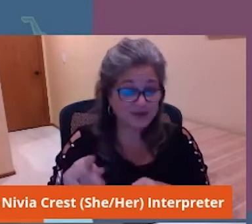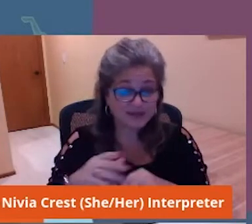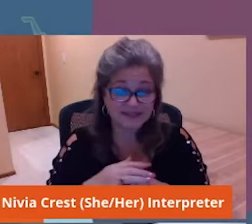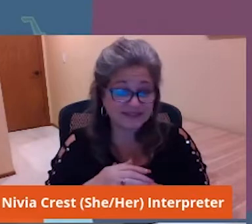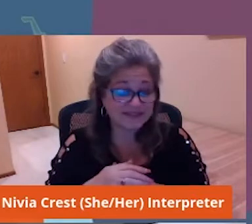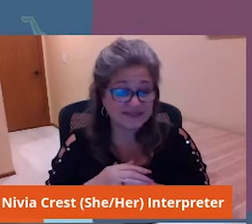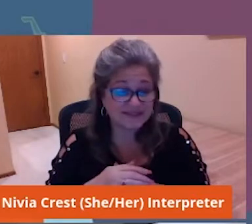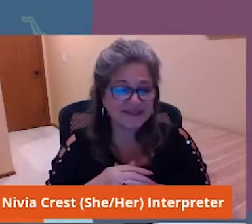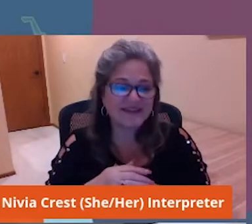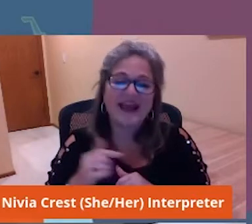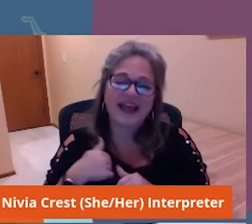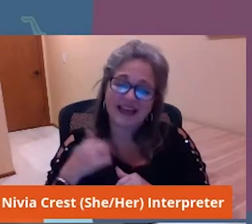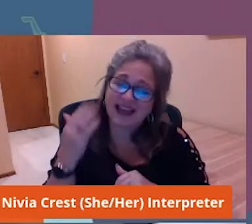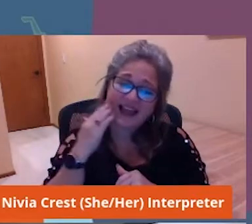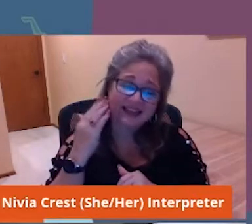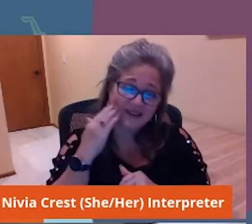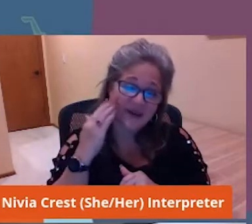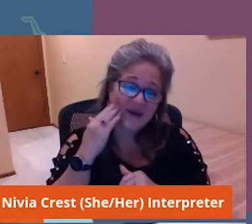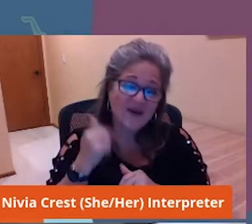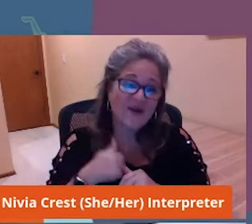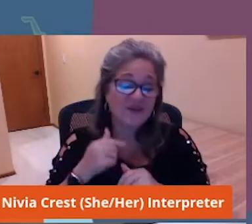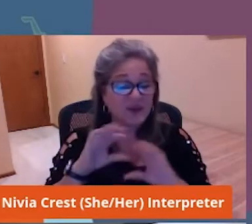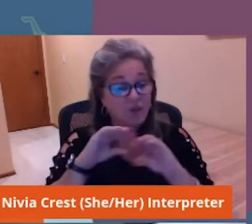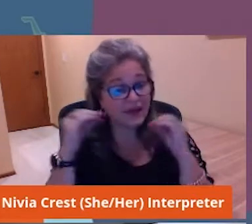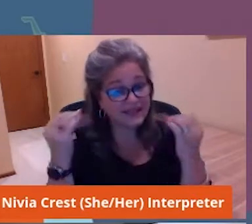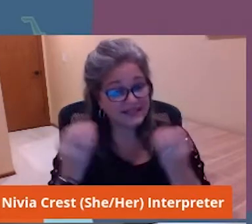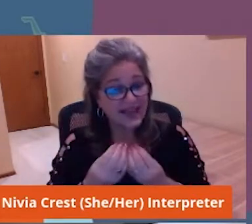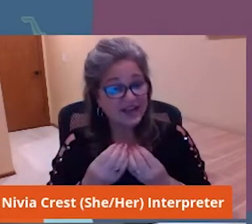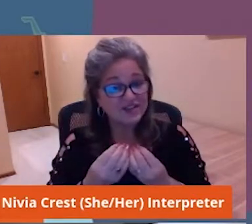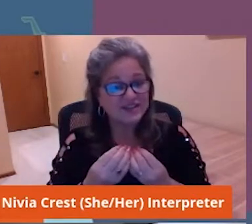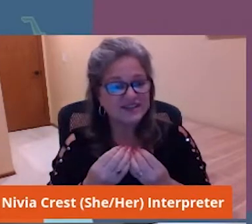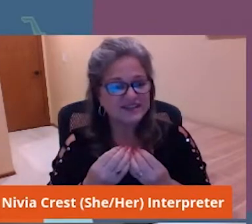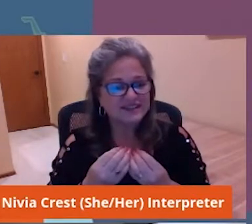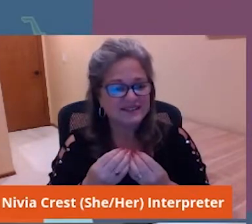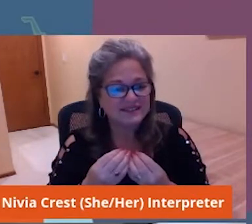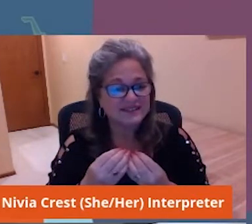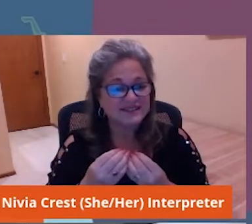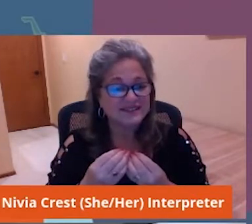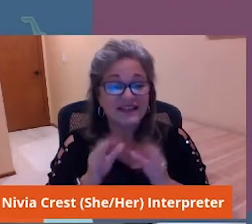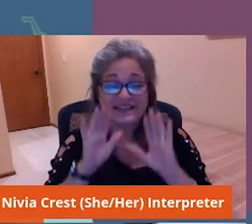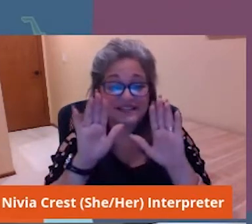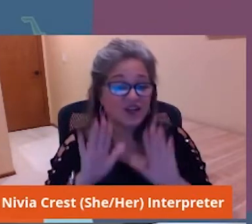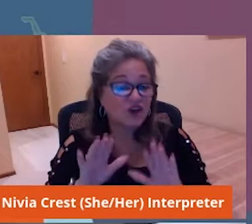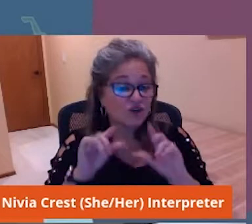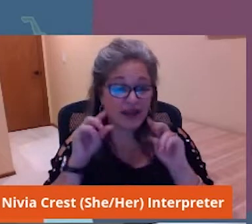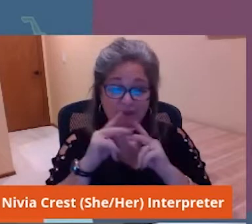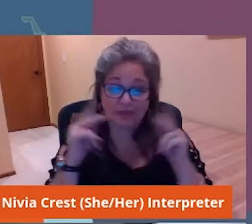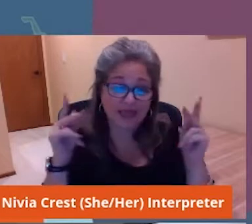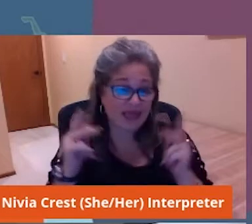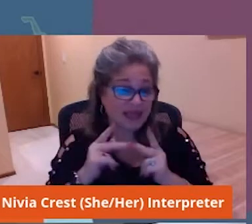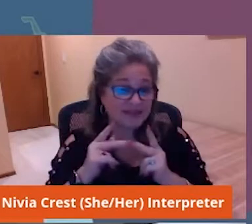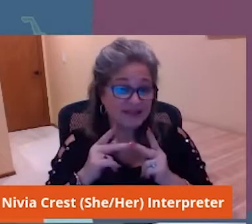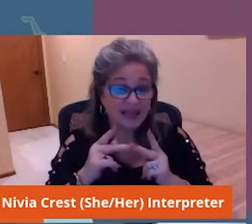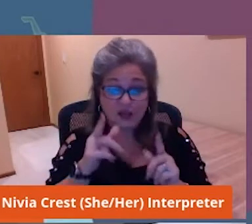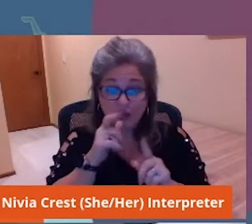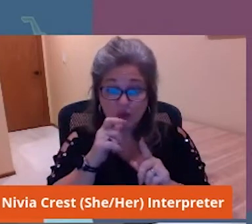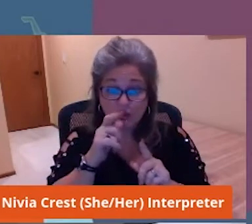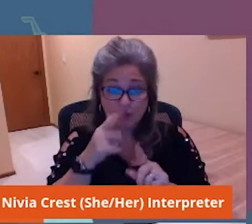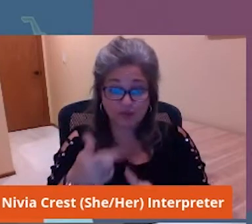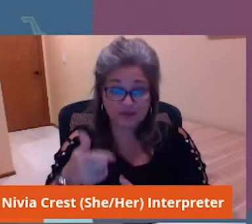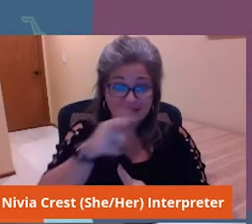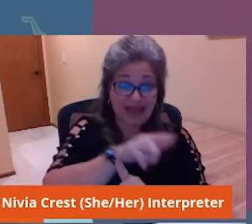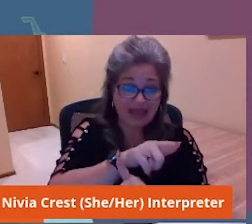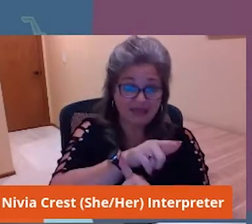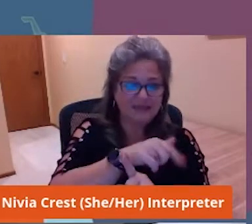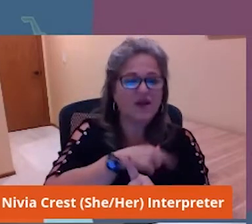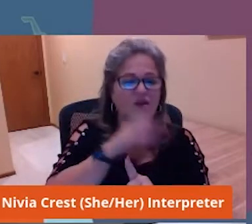And I know the organization is in a great place, and whoever comes after me can take it to